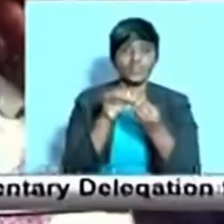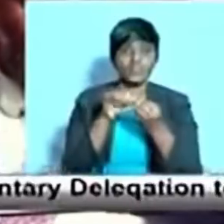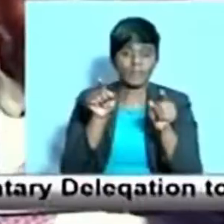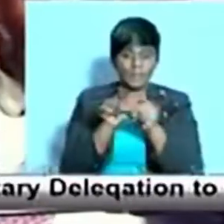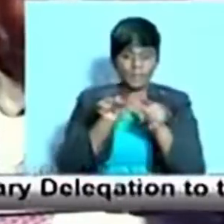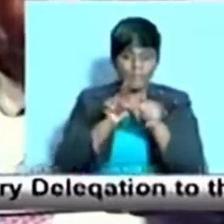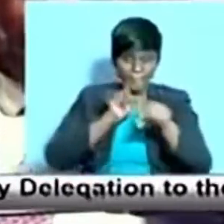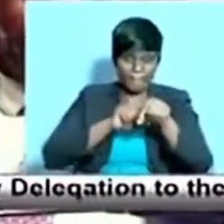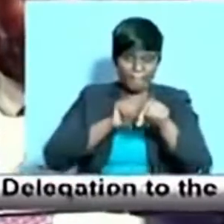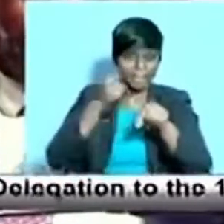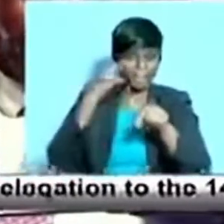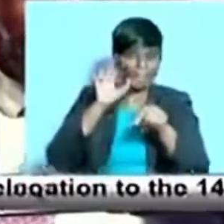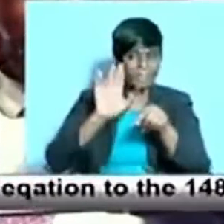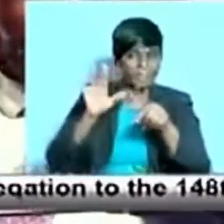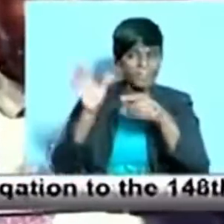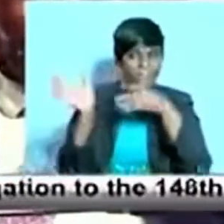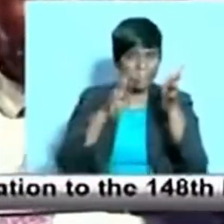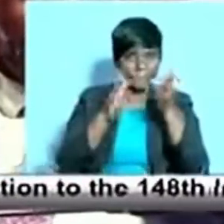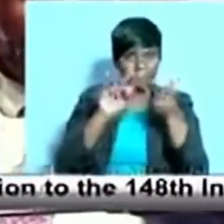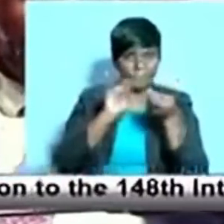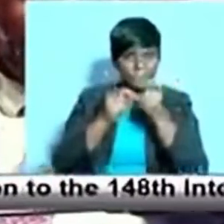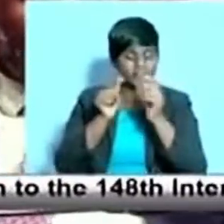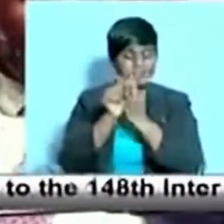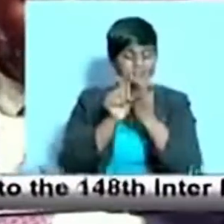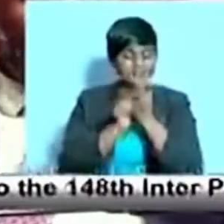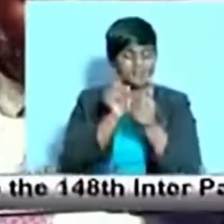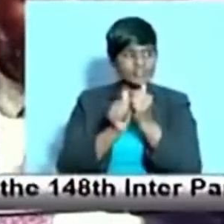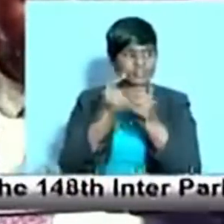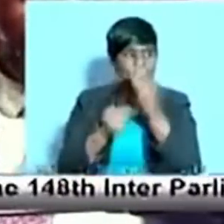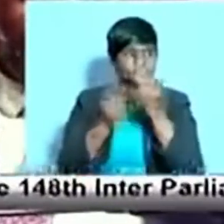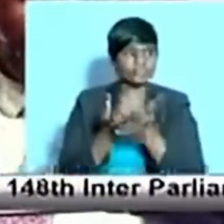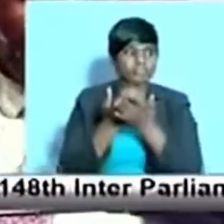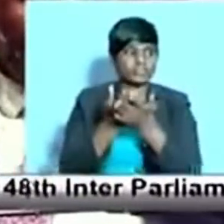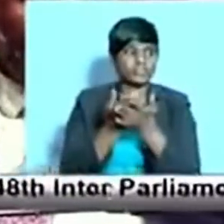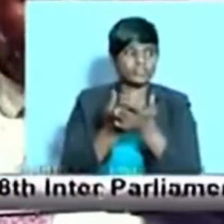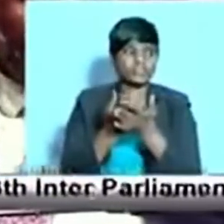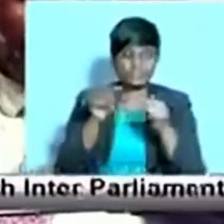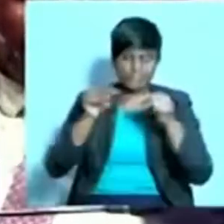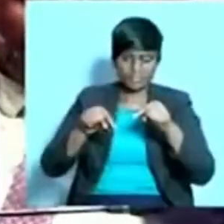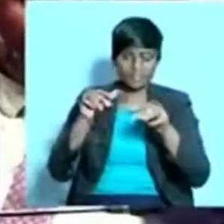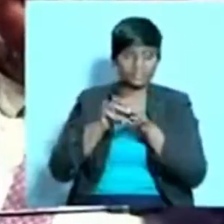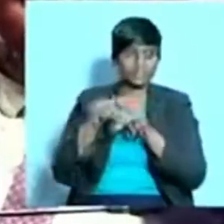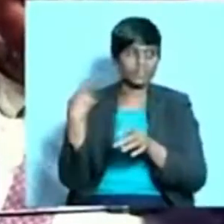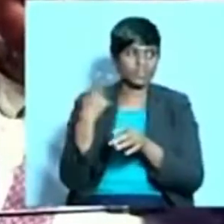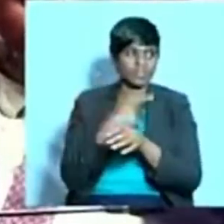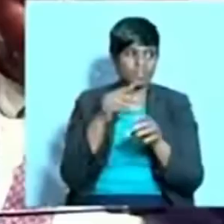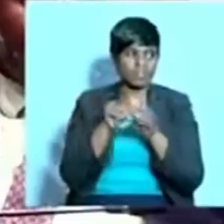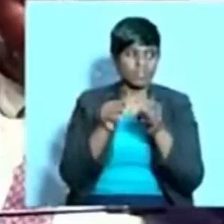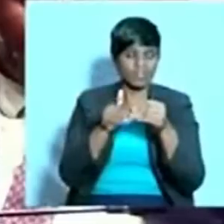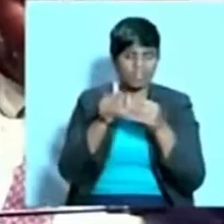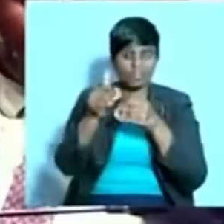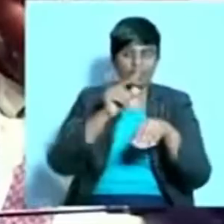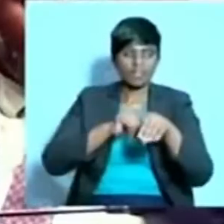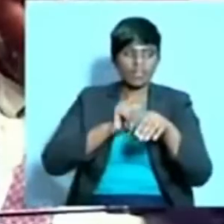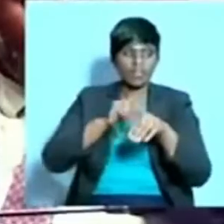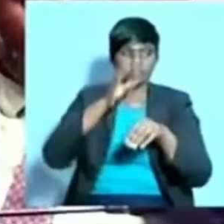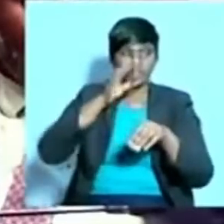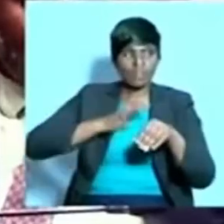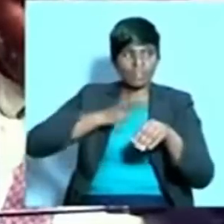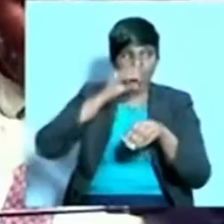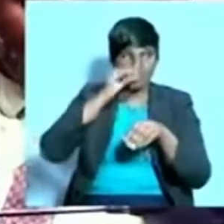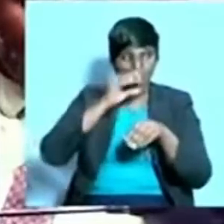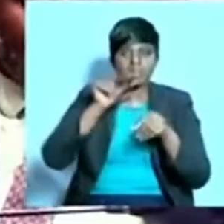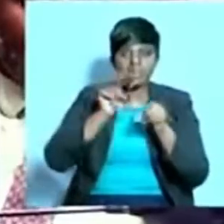during consideration of the climate change bill, which should be presented to this August House in due course. Madam